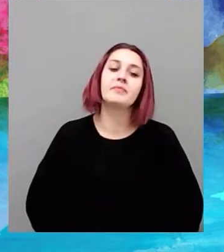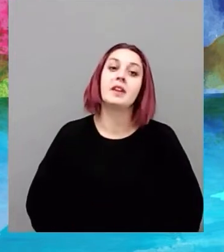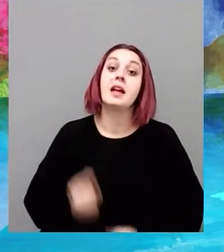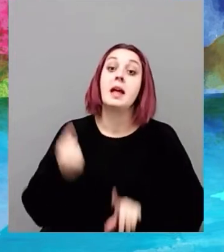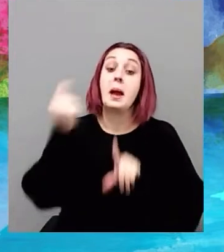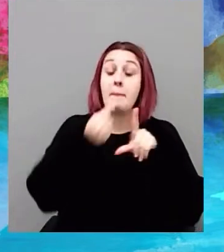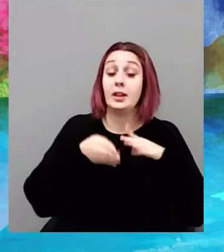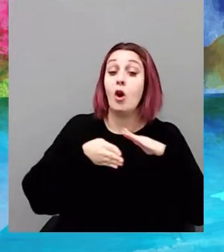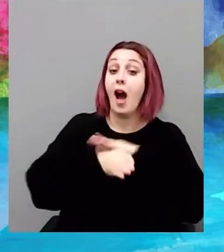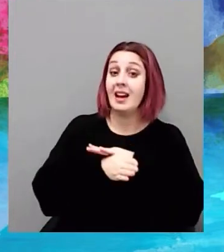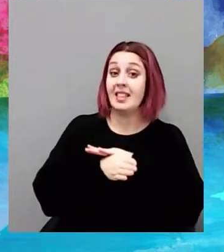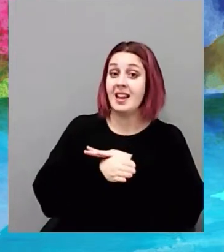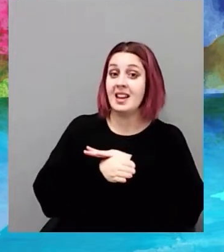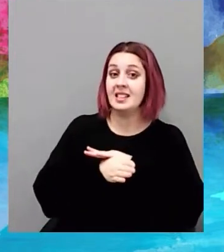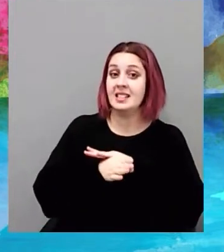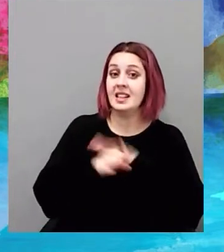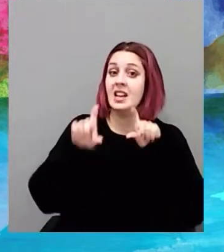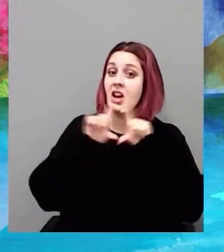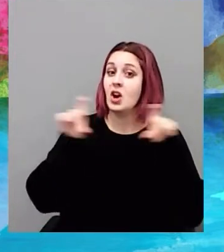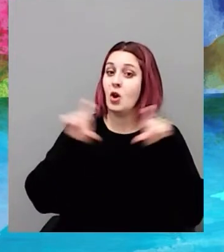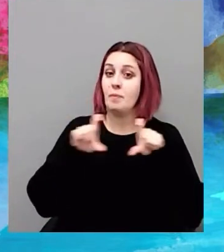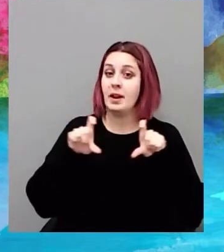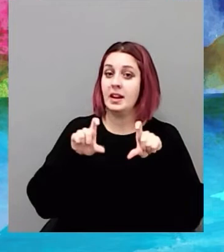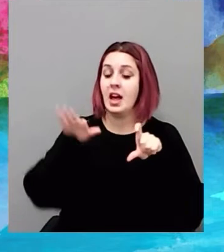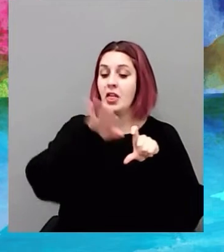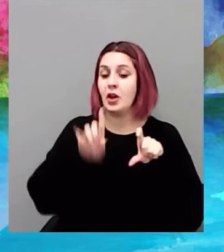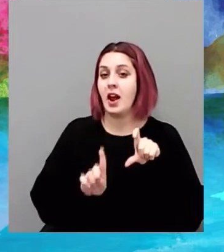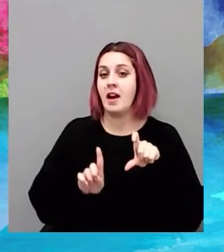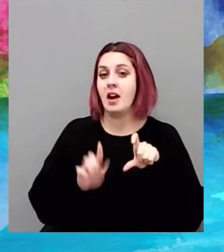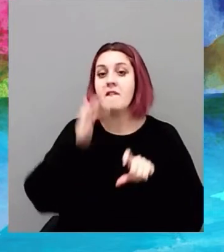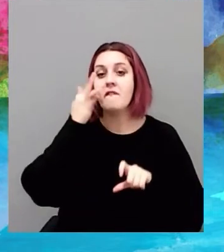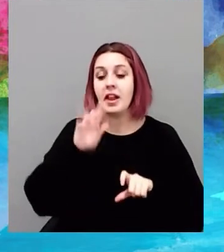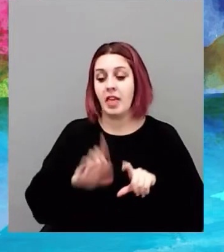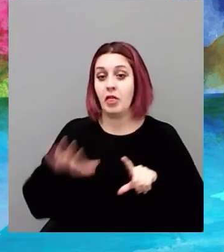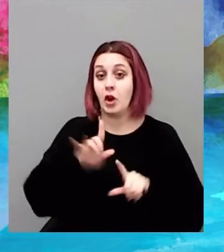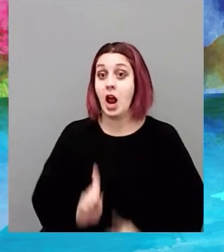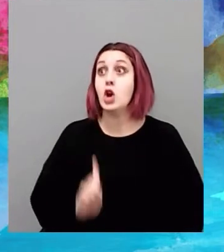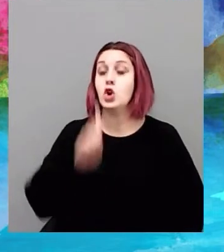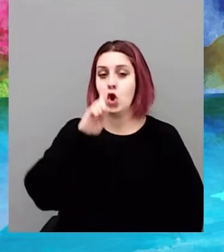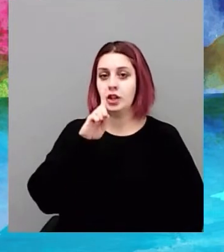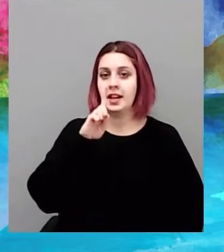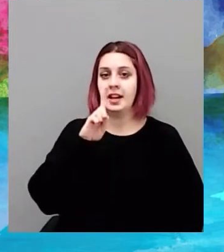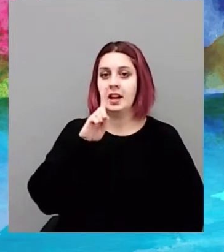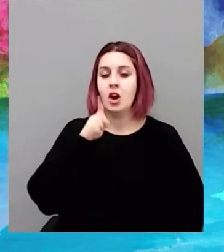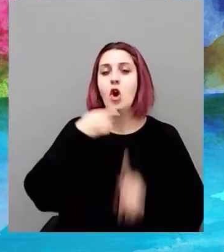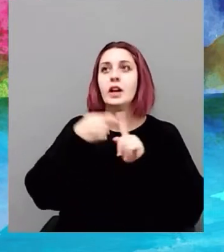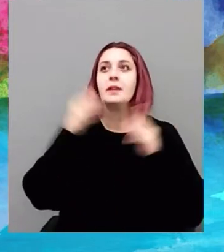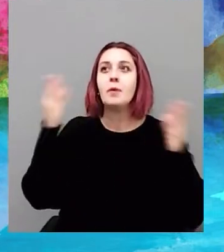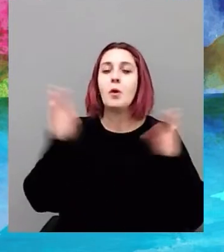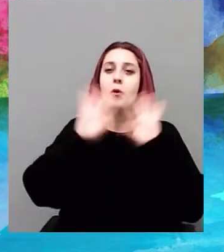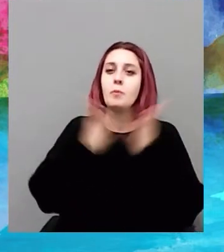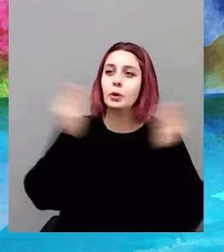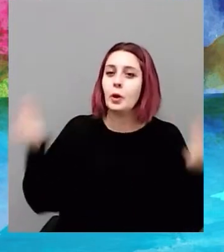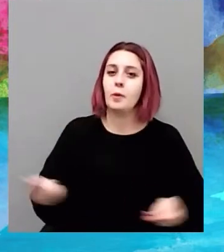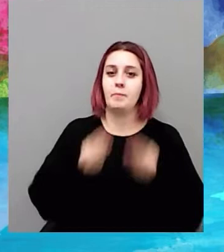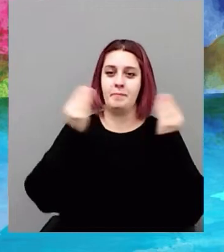Our aim is to build a better world, accessible anywhere and to anyone. And what we